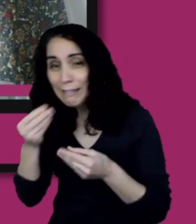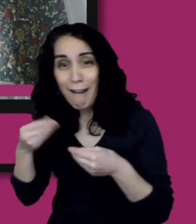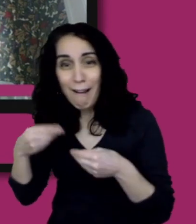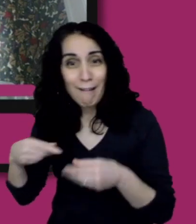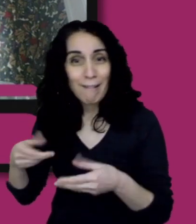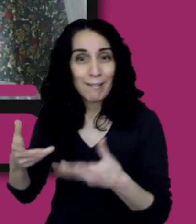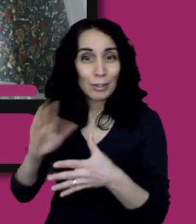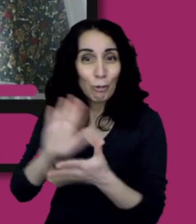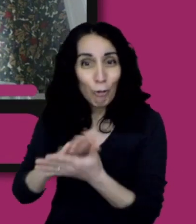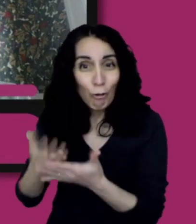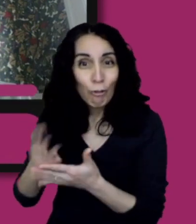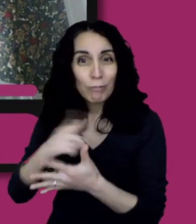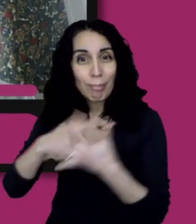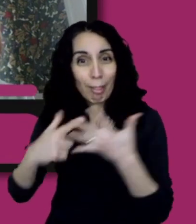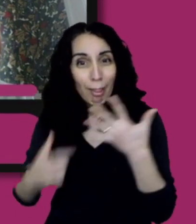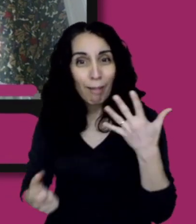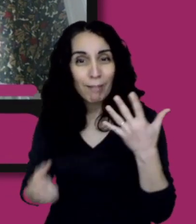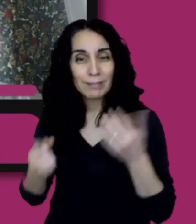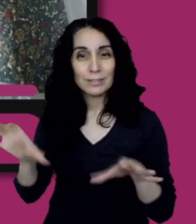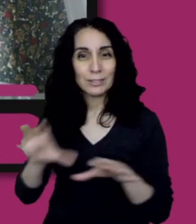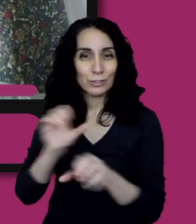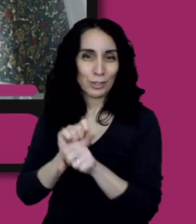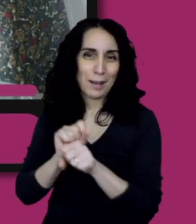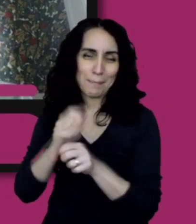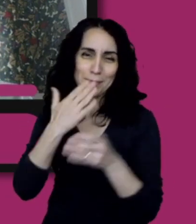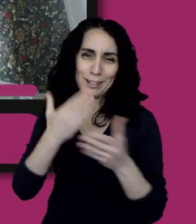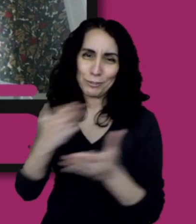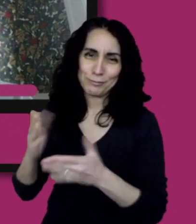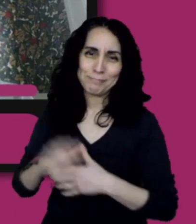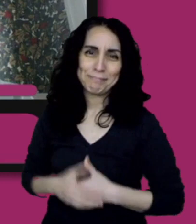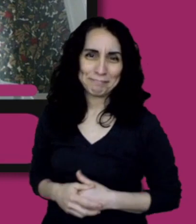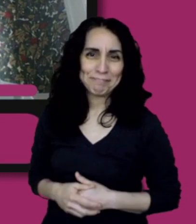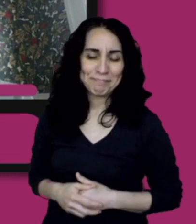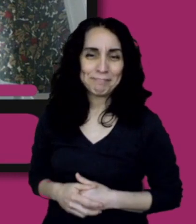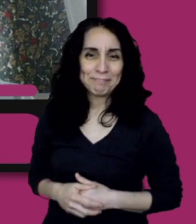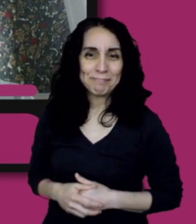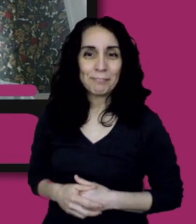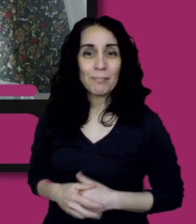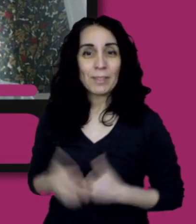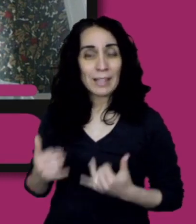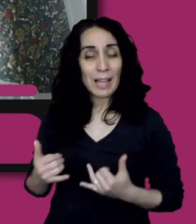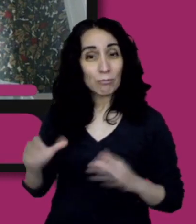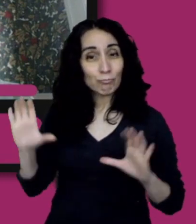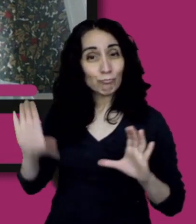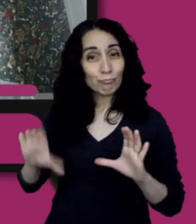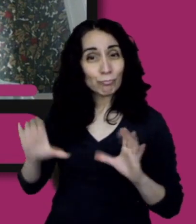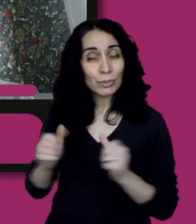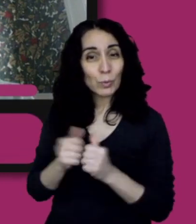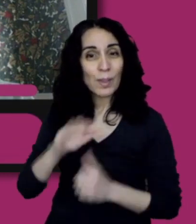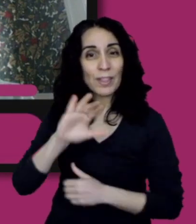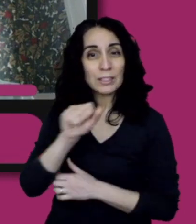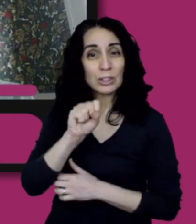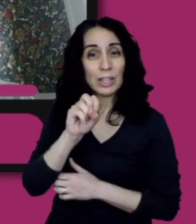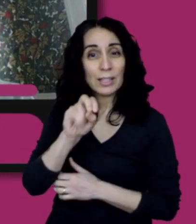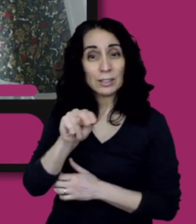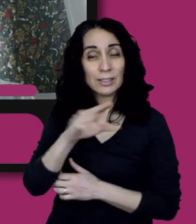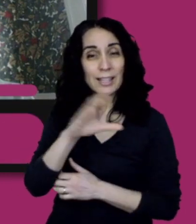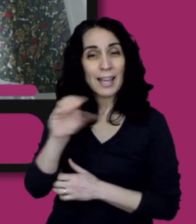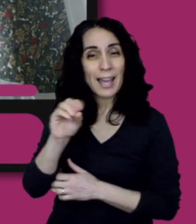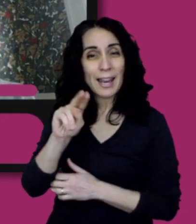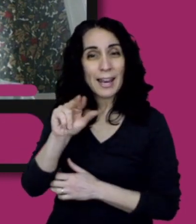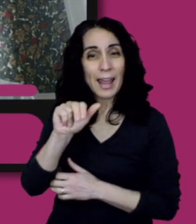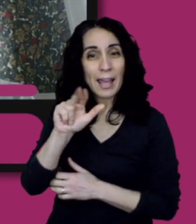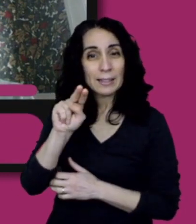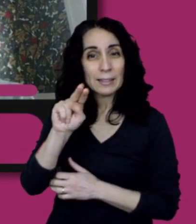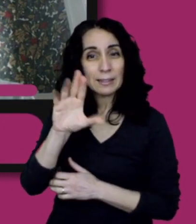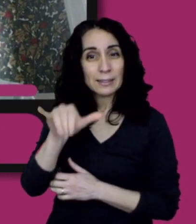this pandemic. So thank you all very much. We are going to be speaking with Jason and Nancy Morris today